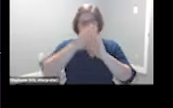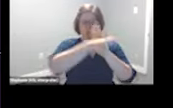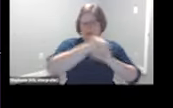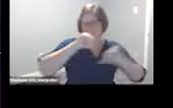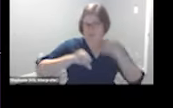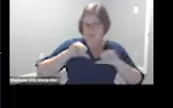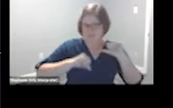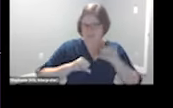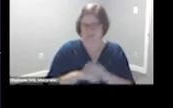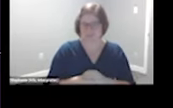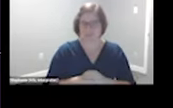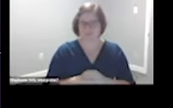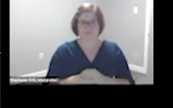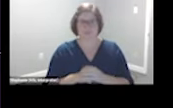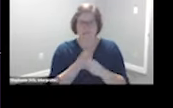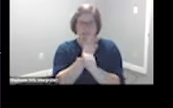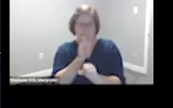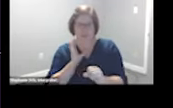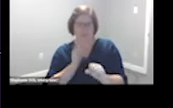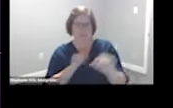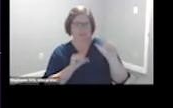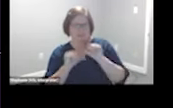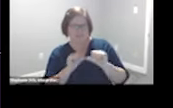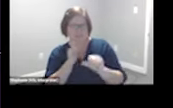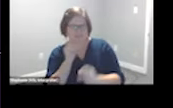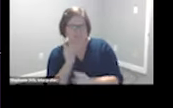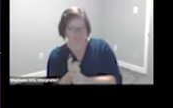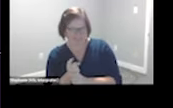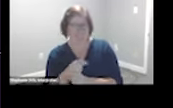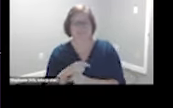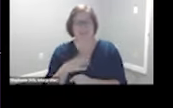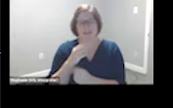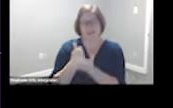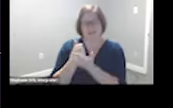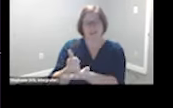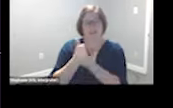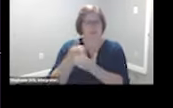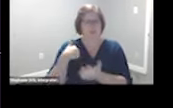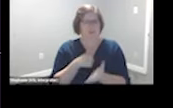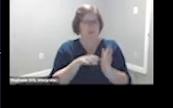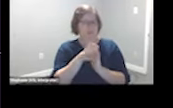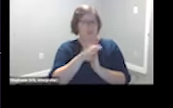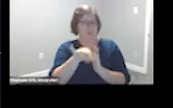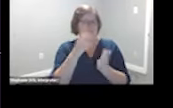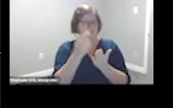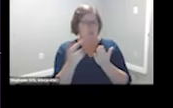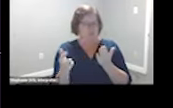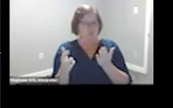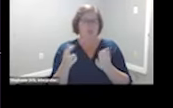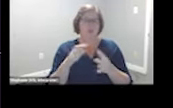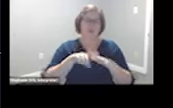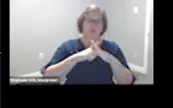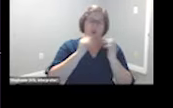science we're communicating is correct, but also, yeah, help us develop those resources. So we want to do stuff with sound, we want to do stuff